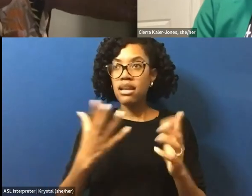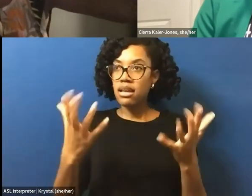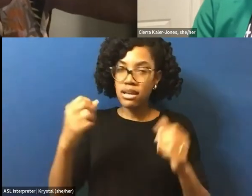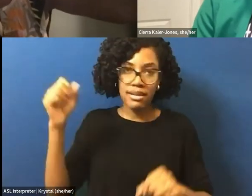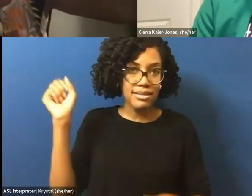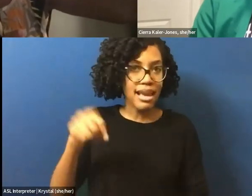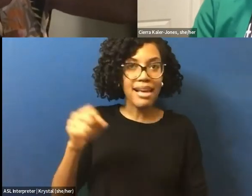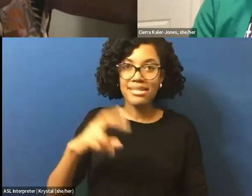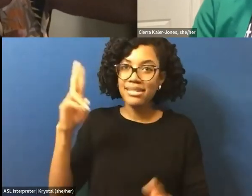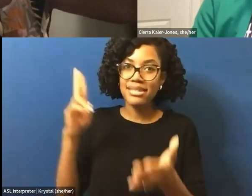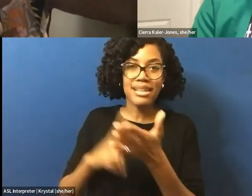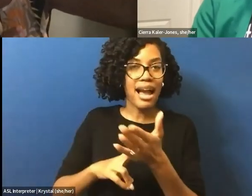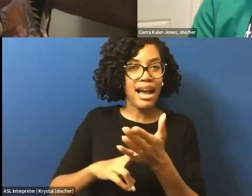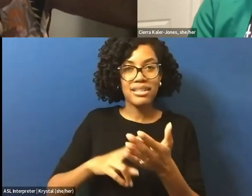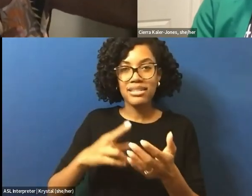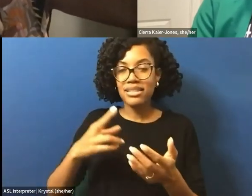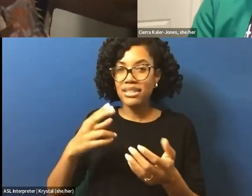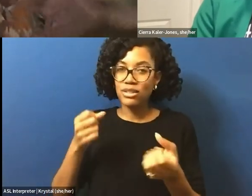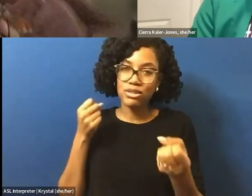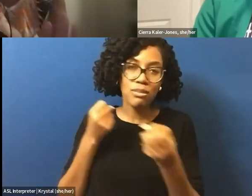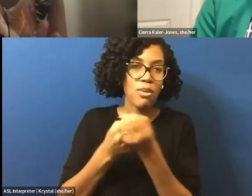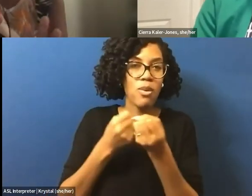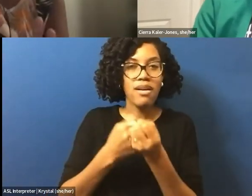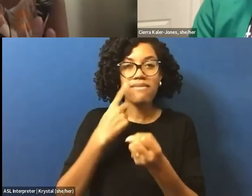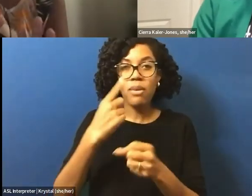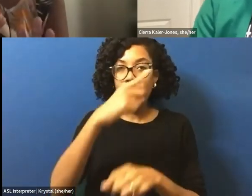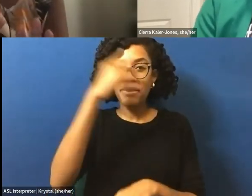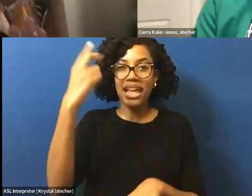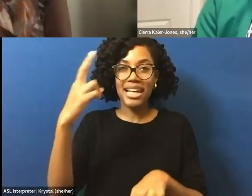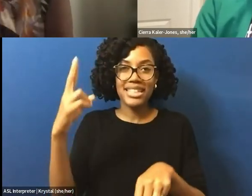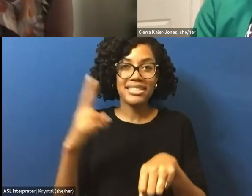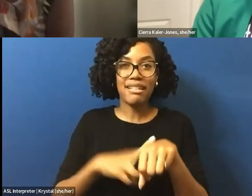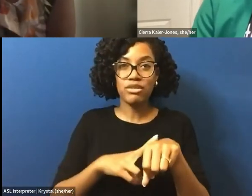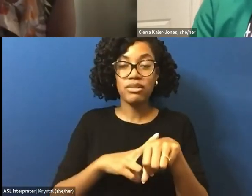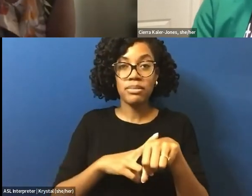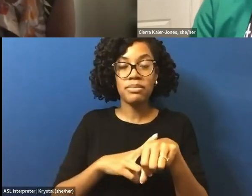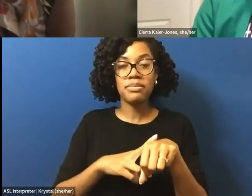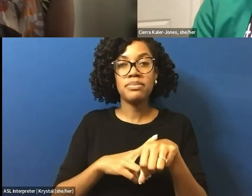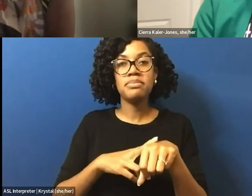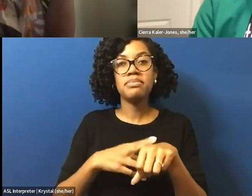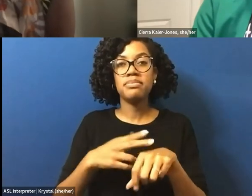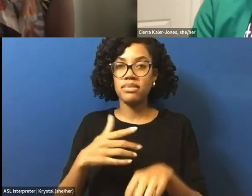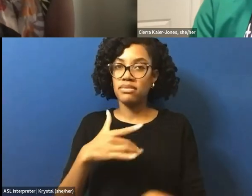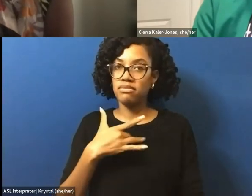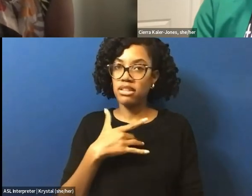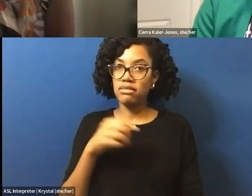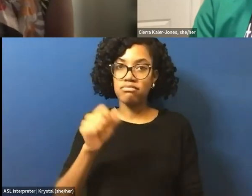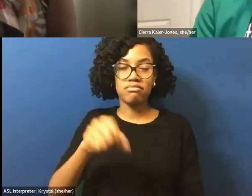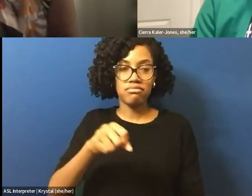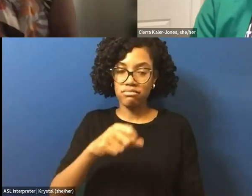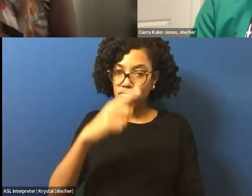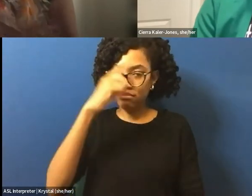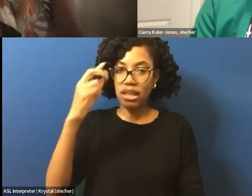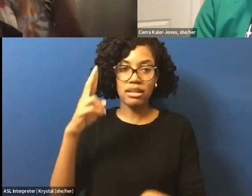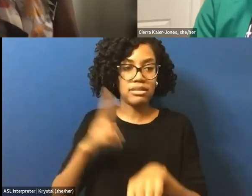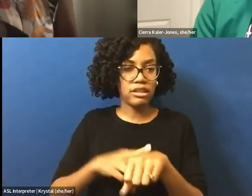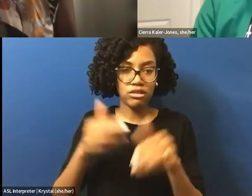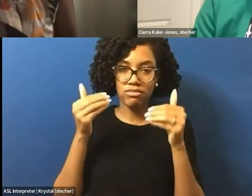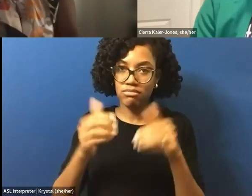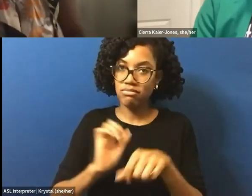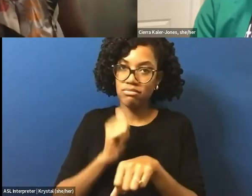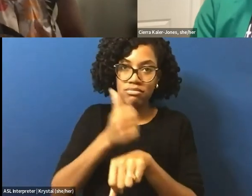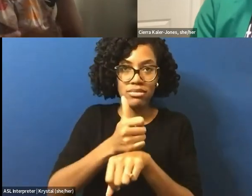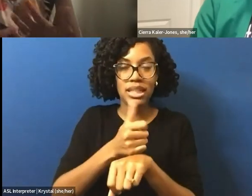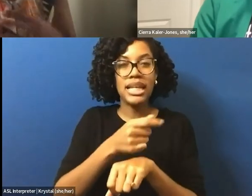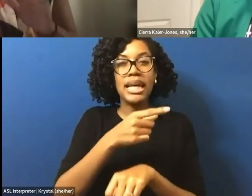tons of men sitting in the audience would not do it. But by that same token, she thinks that men should run that Black nation and women should fall in